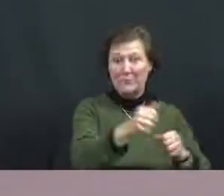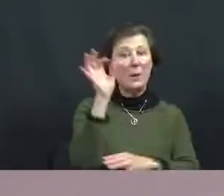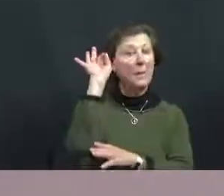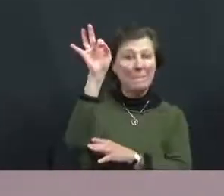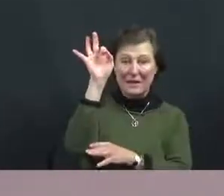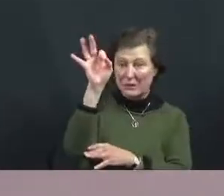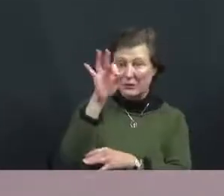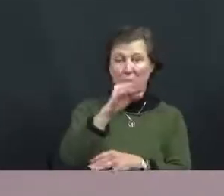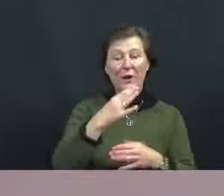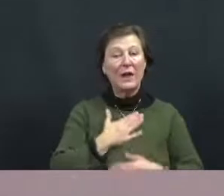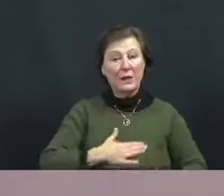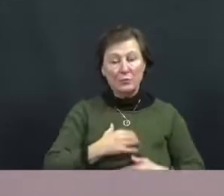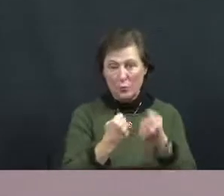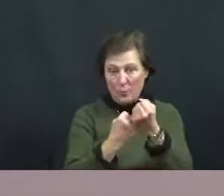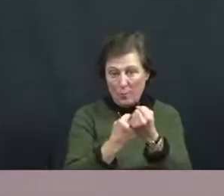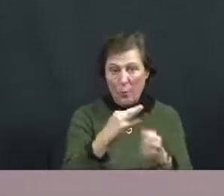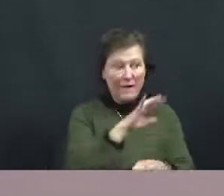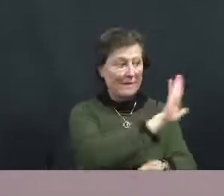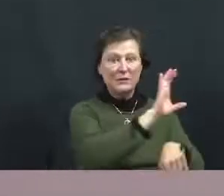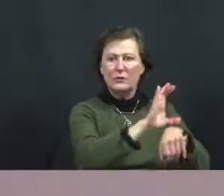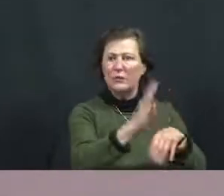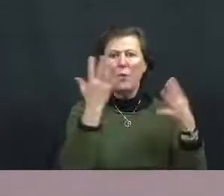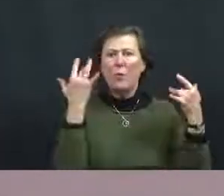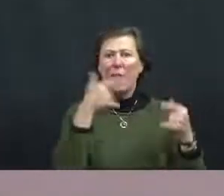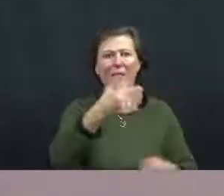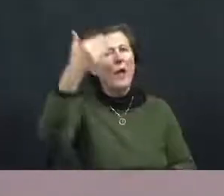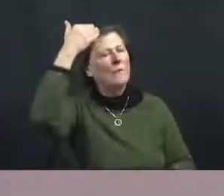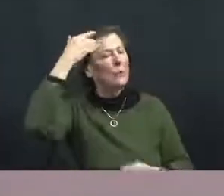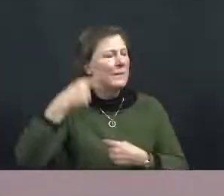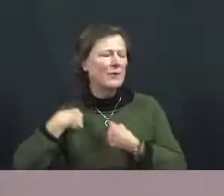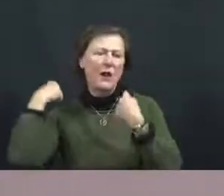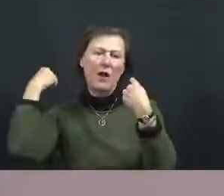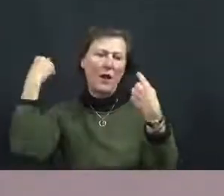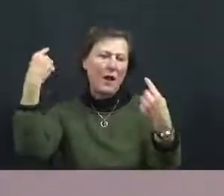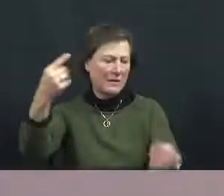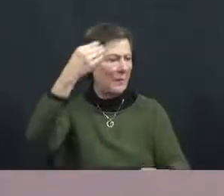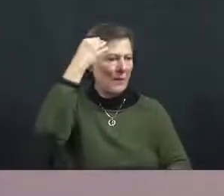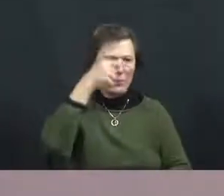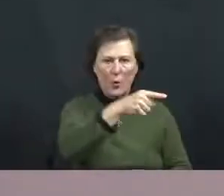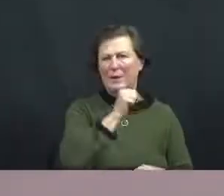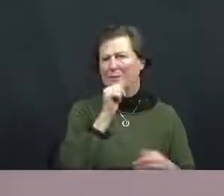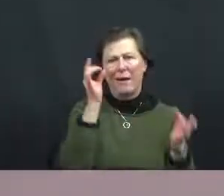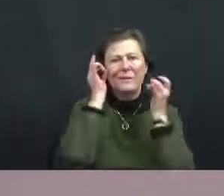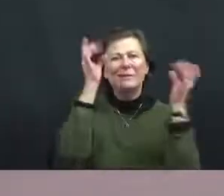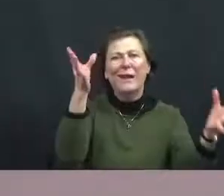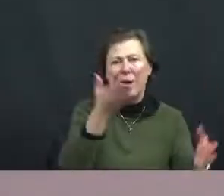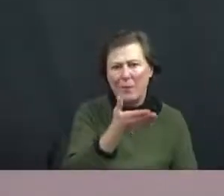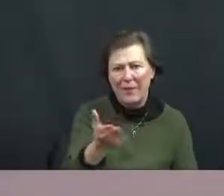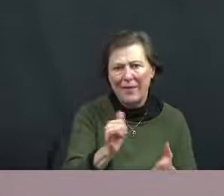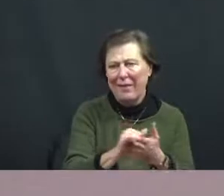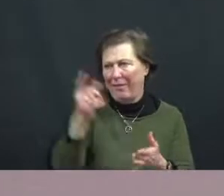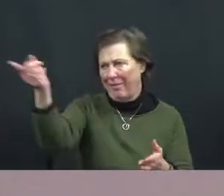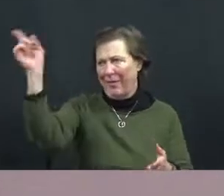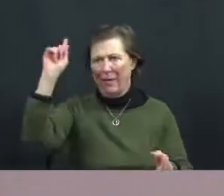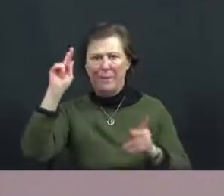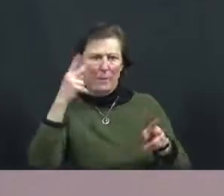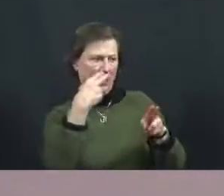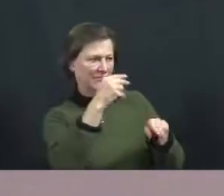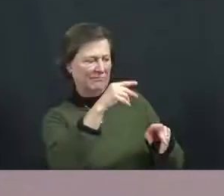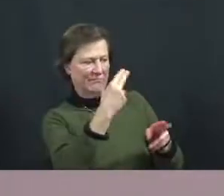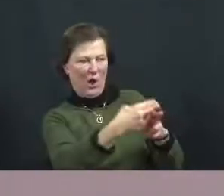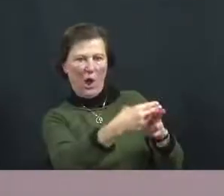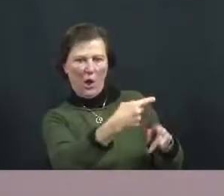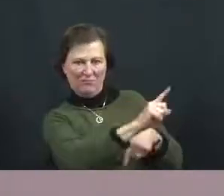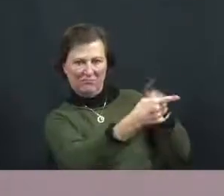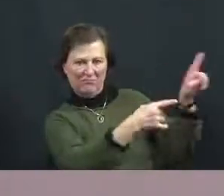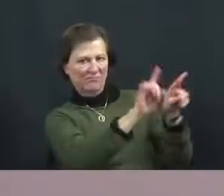the support of his congregation because they've known him for a long time, and they know he's not the terrible things that he's been called.